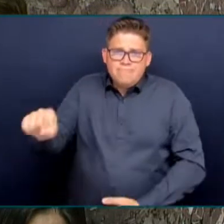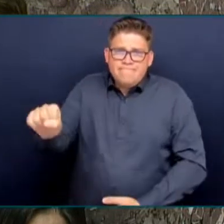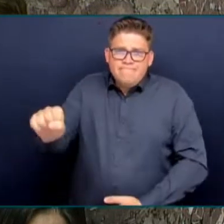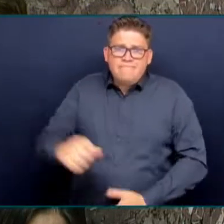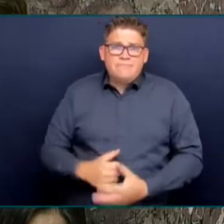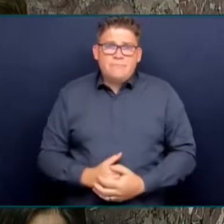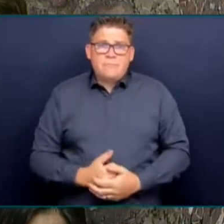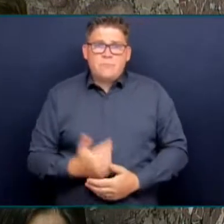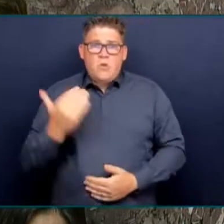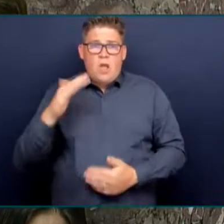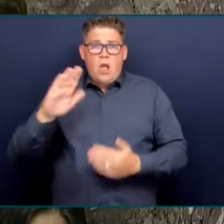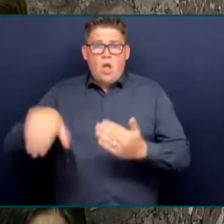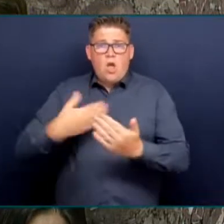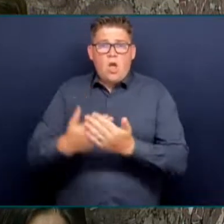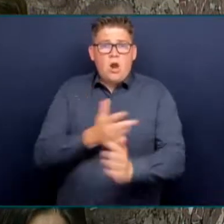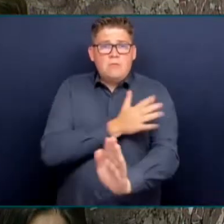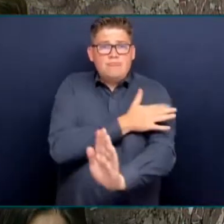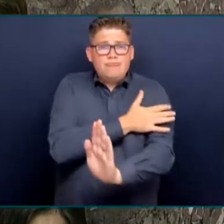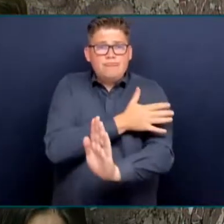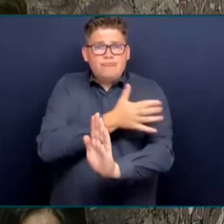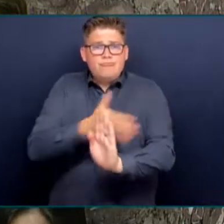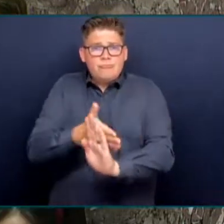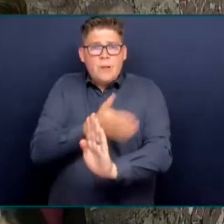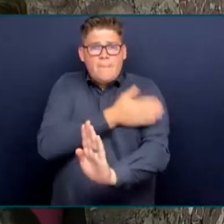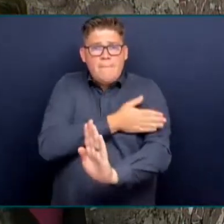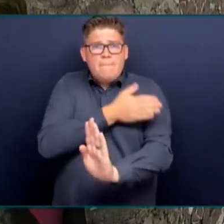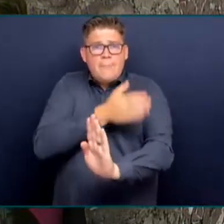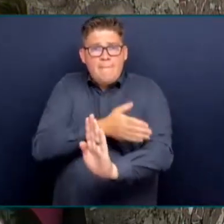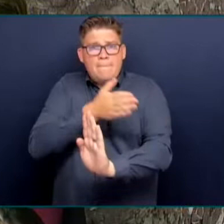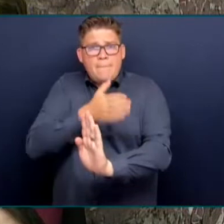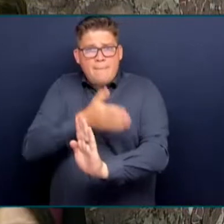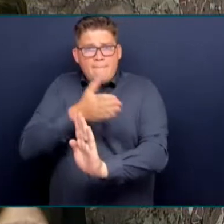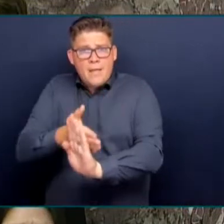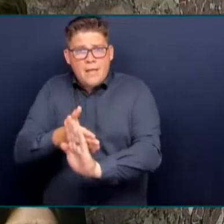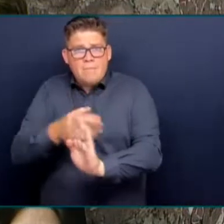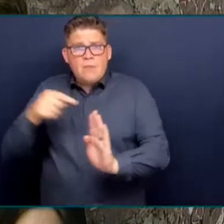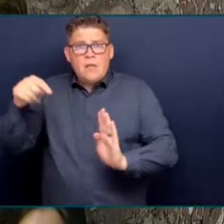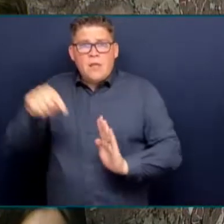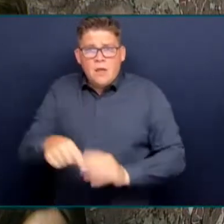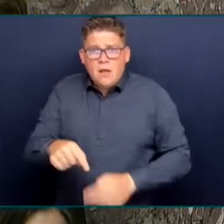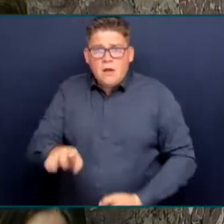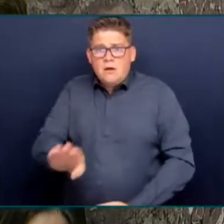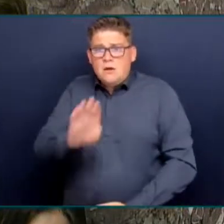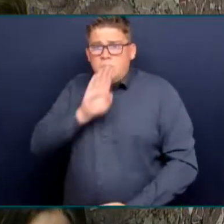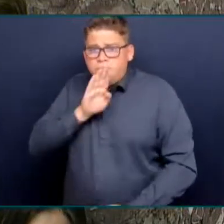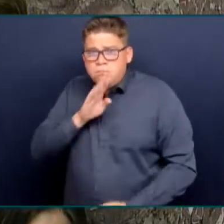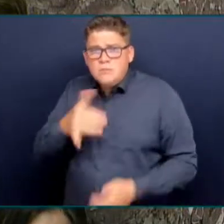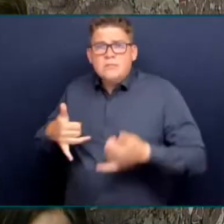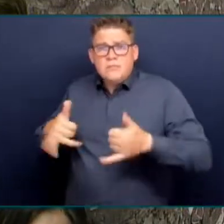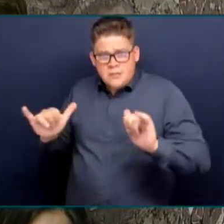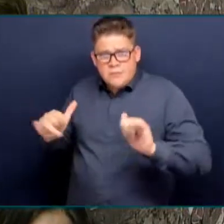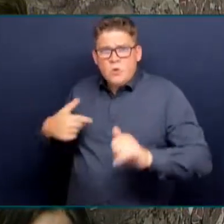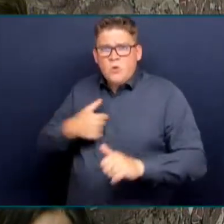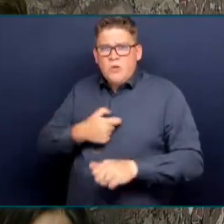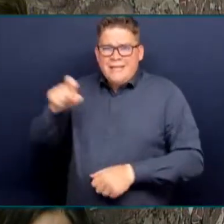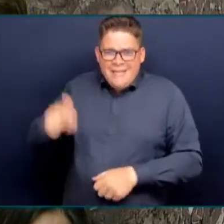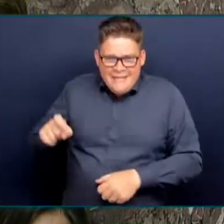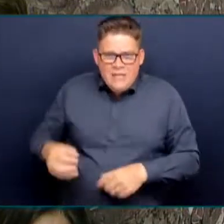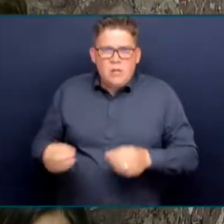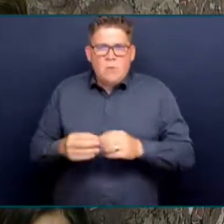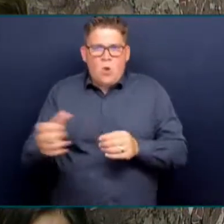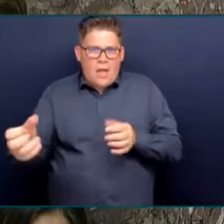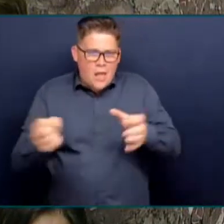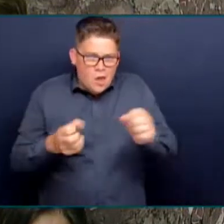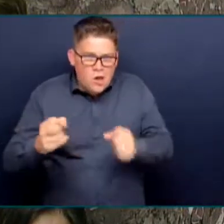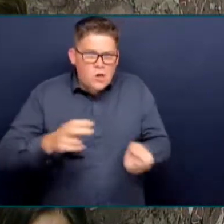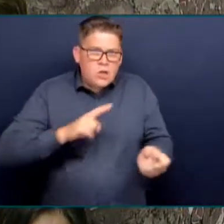more challenges, we need to continue to do what we're doing, which is to add nurses, to add doctors, to add health sciences professionals, so that people